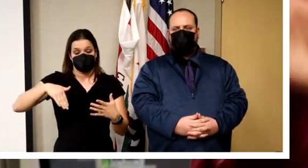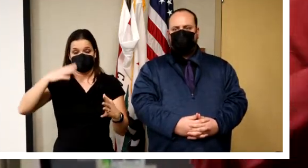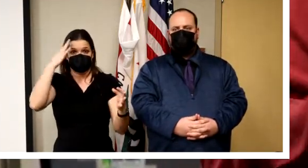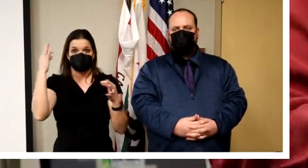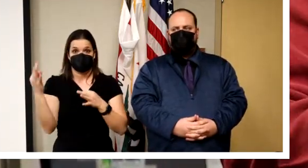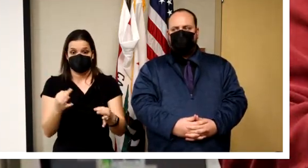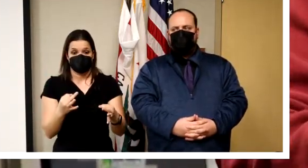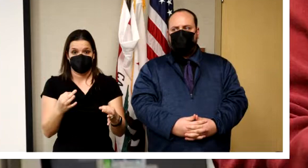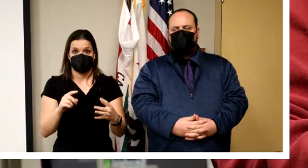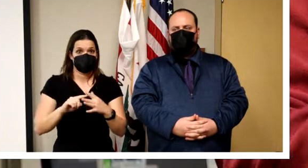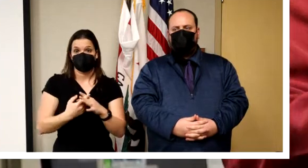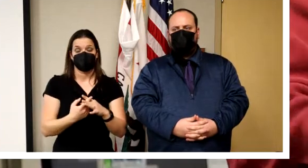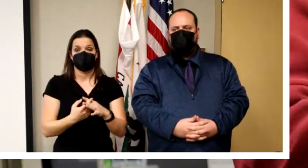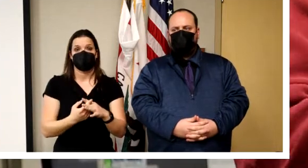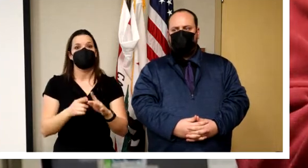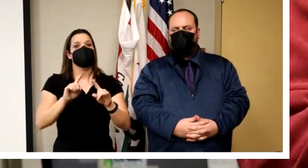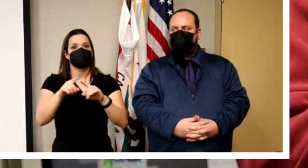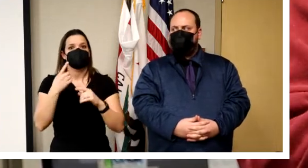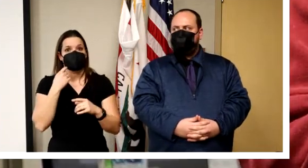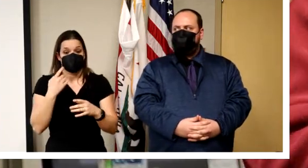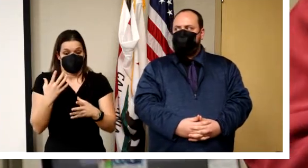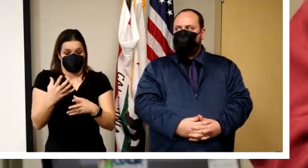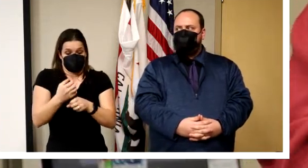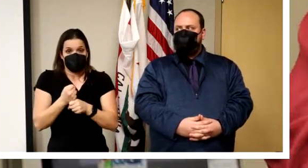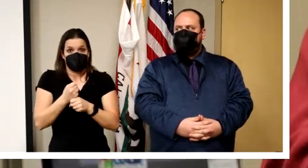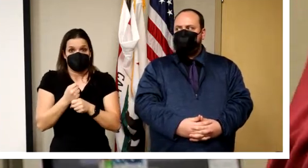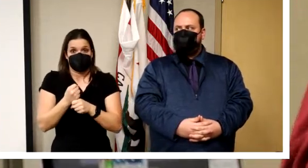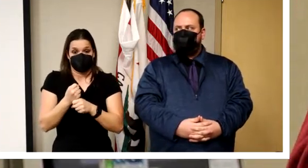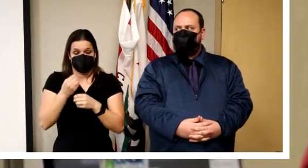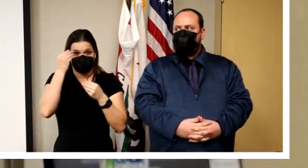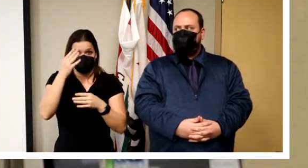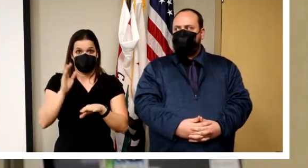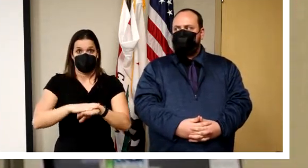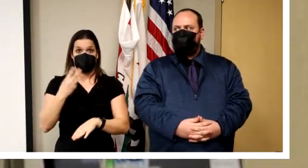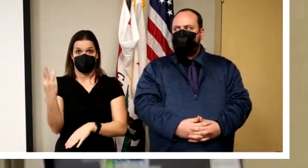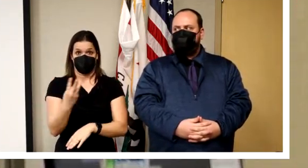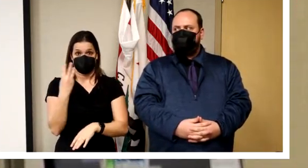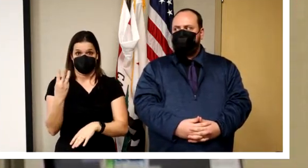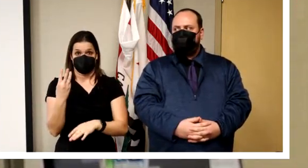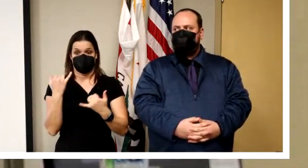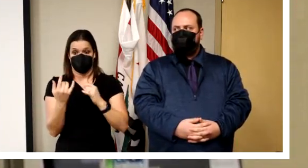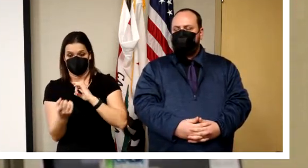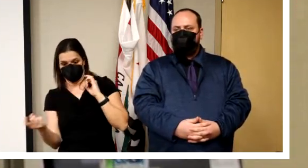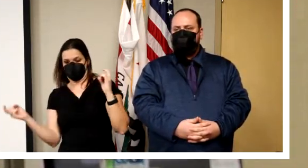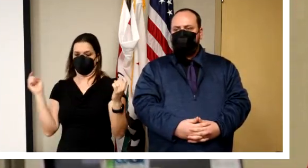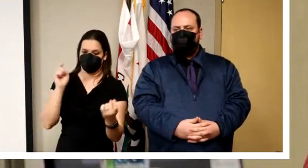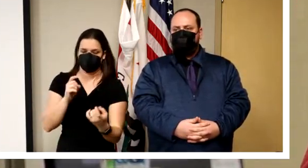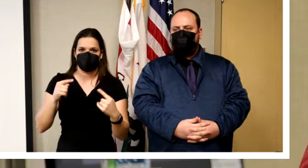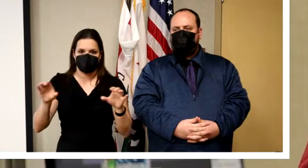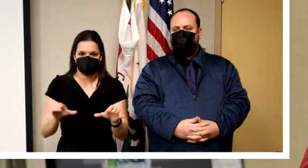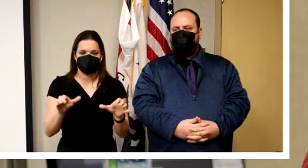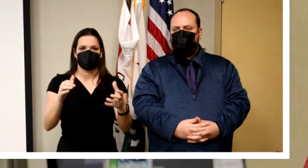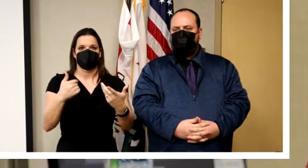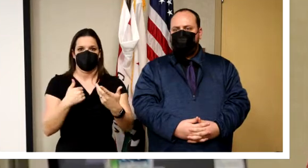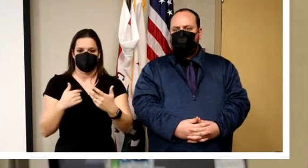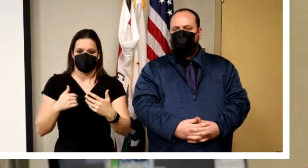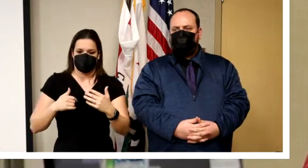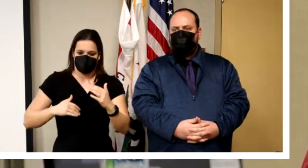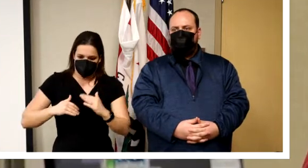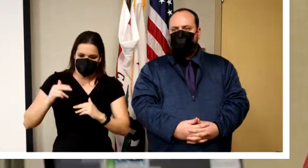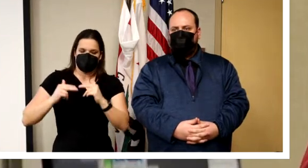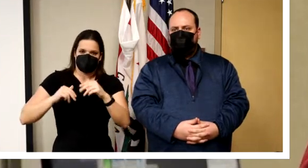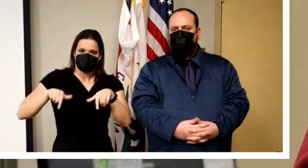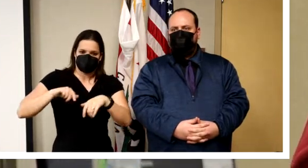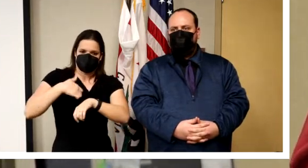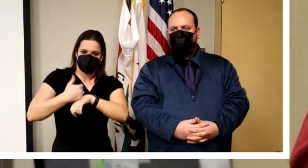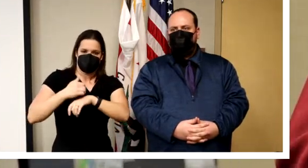simply looked at, and by the way, we literally just got this information on Wednesday. We quickly turned it around to try to do it. So we're kind of building this plane as we fly.